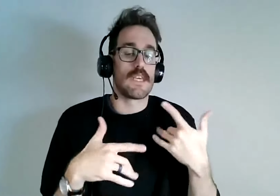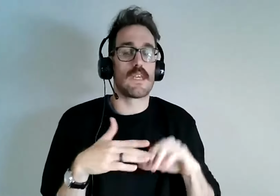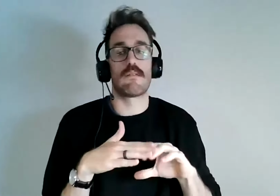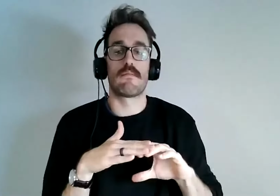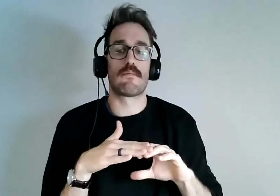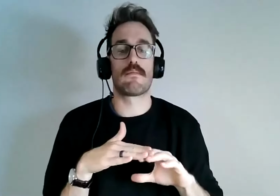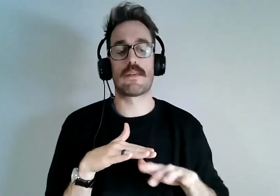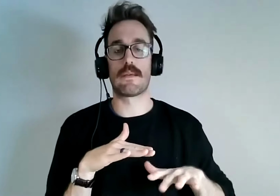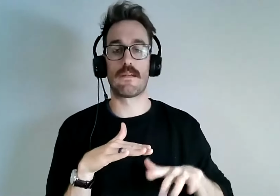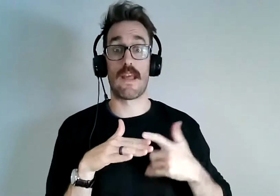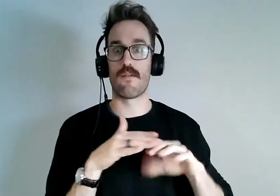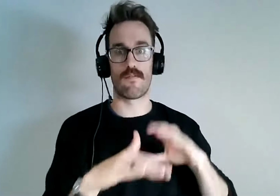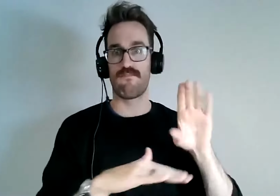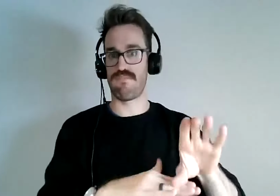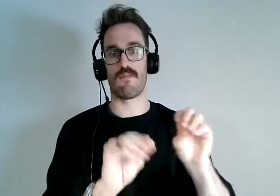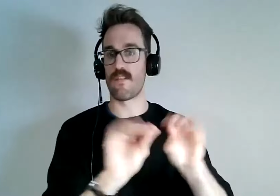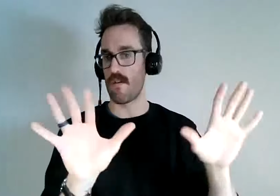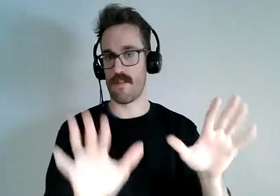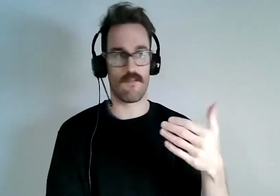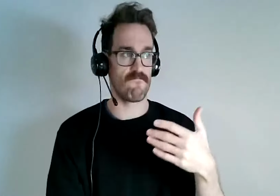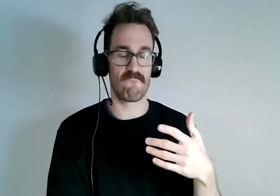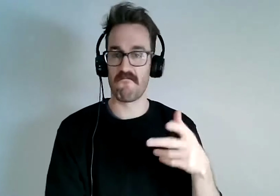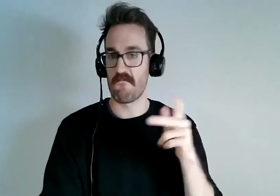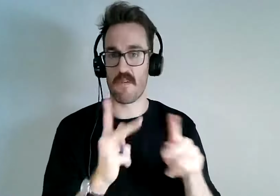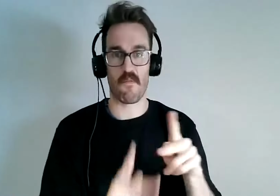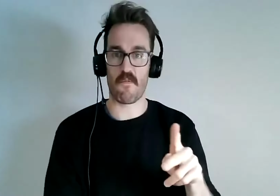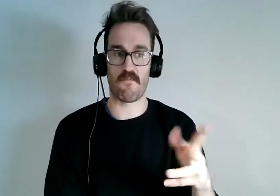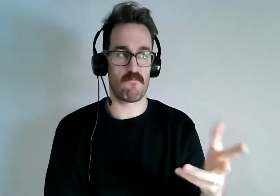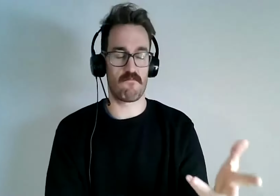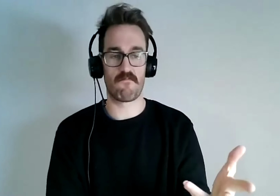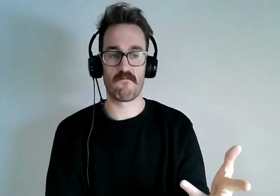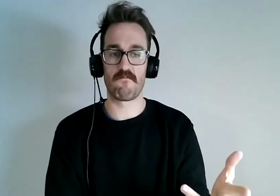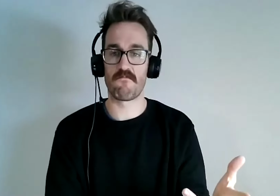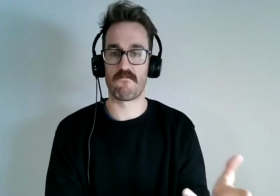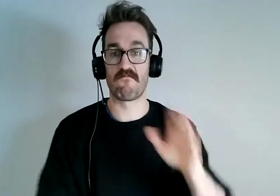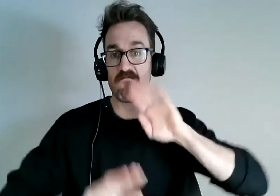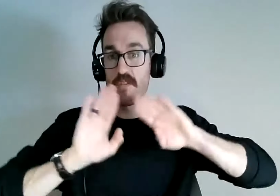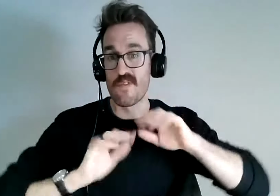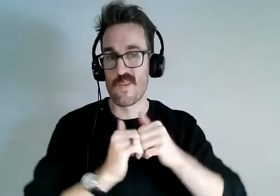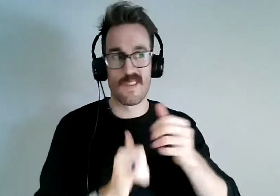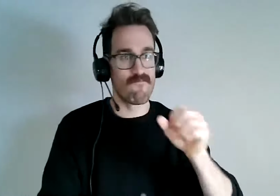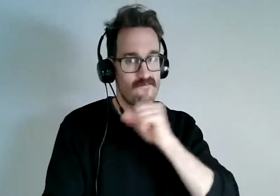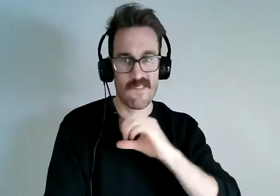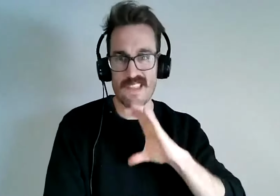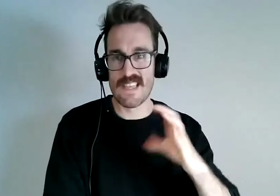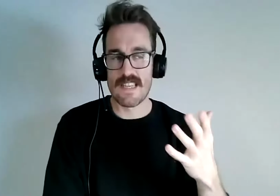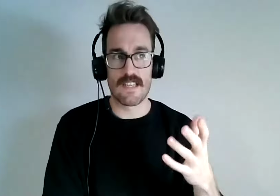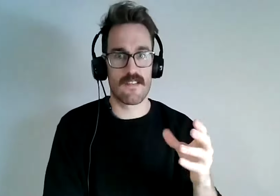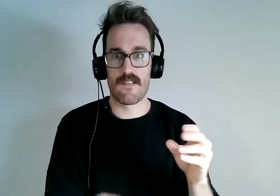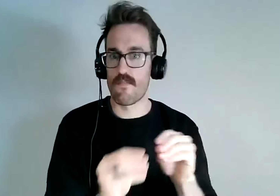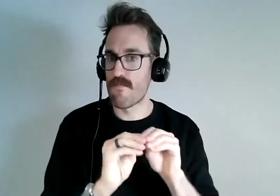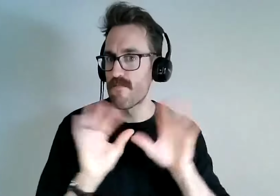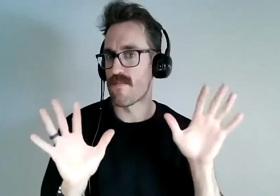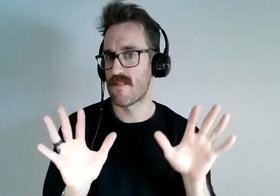open. So it has become much more pervasive and egregious, but that is the